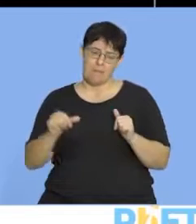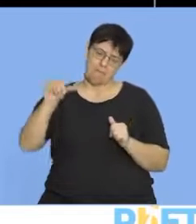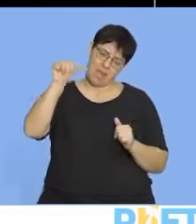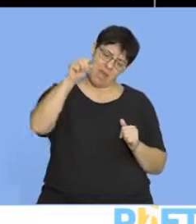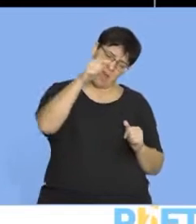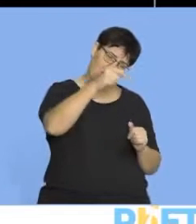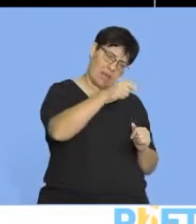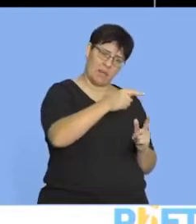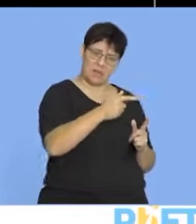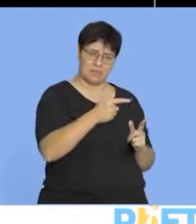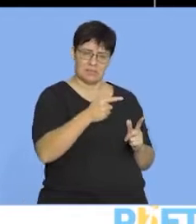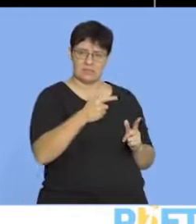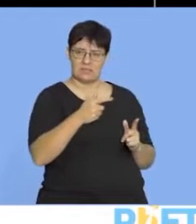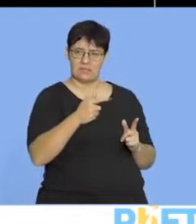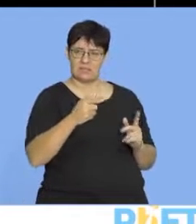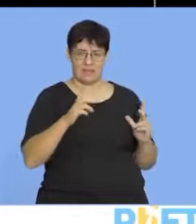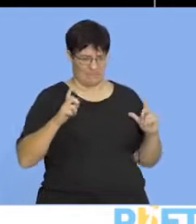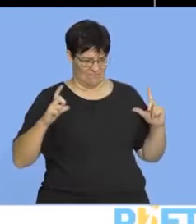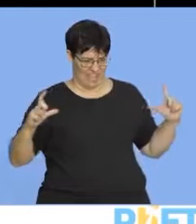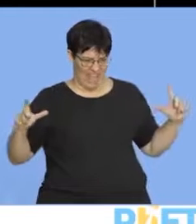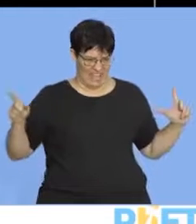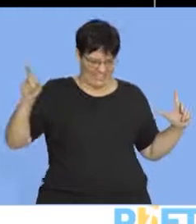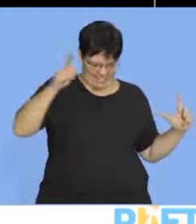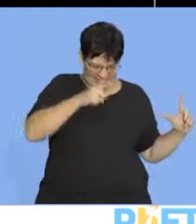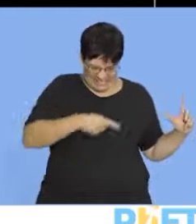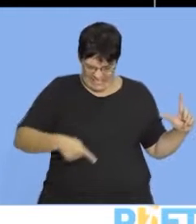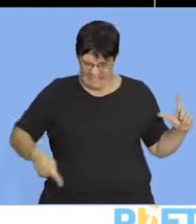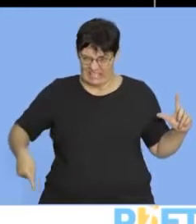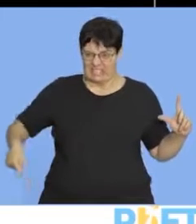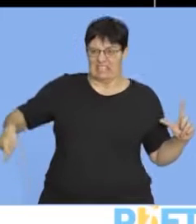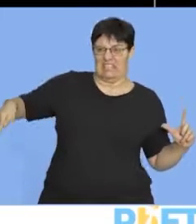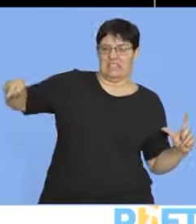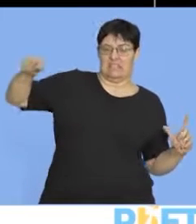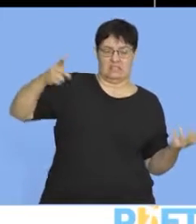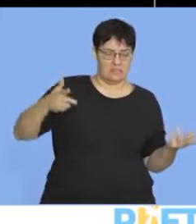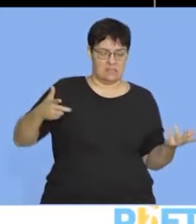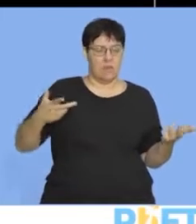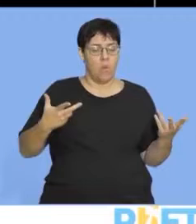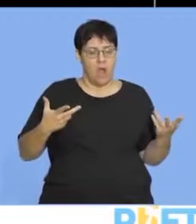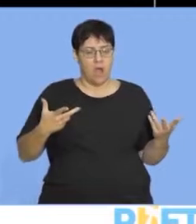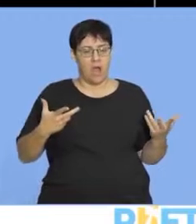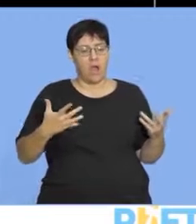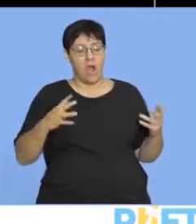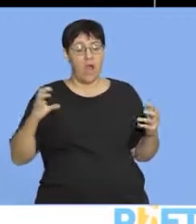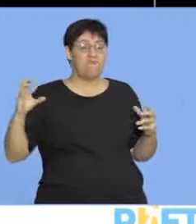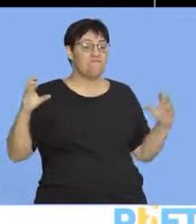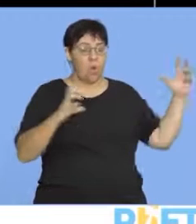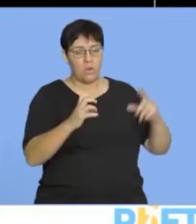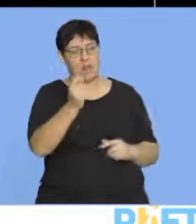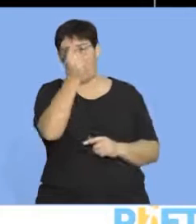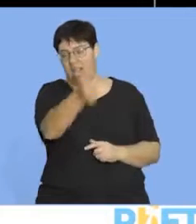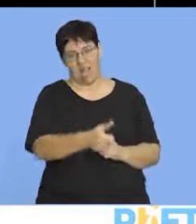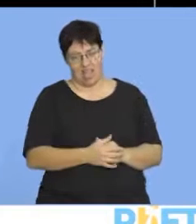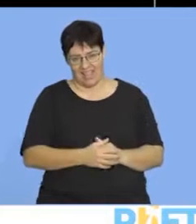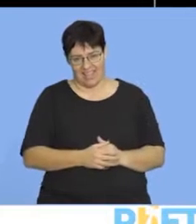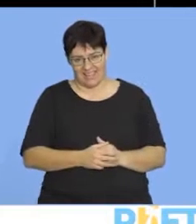little bit, but its orbit becomes very big, okay? Because now there's a very small force of